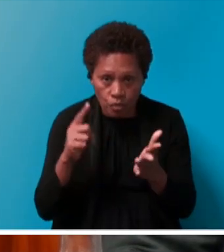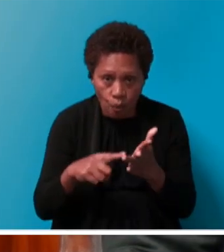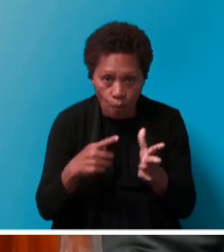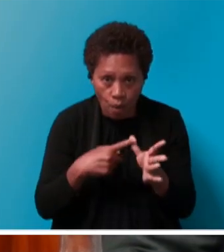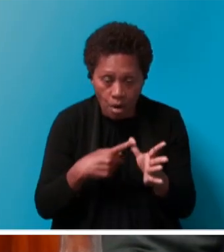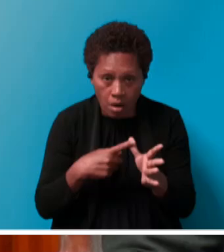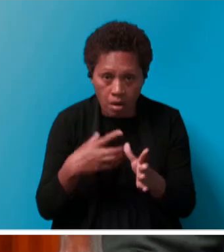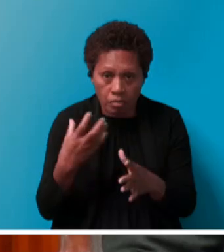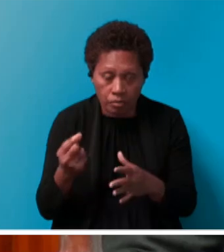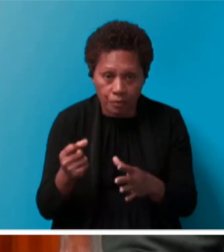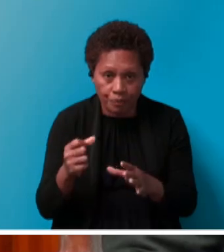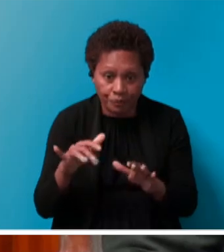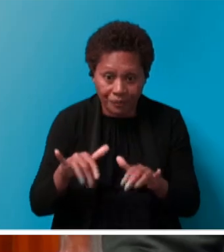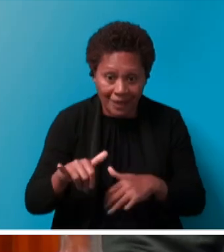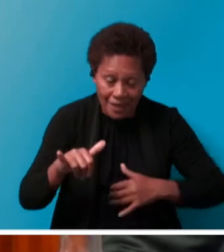in its Mecca or Bagamalol.